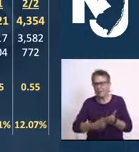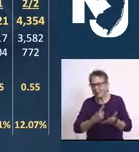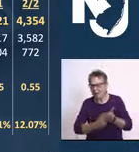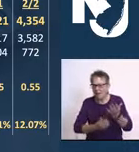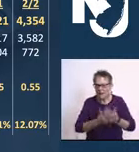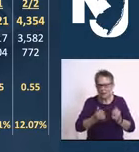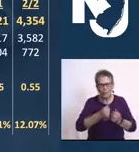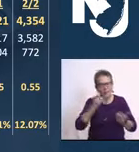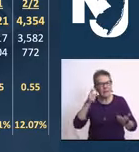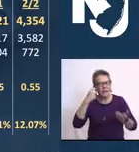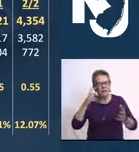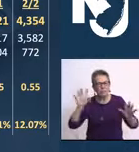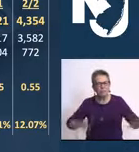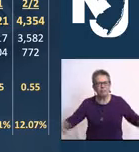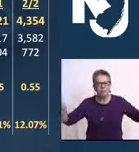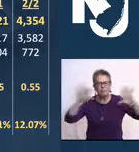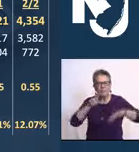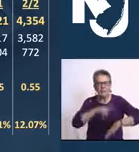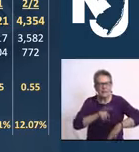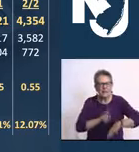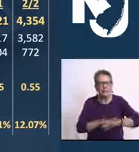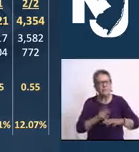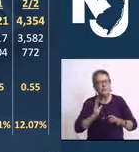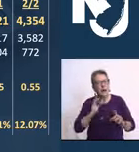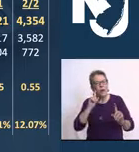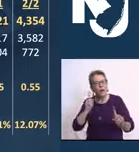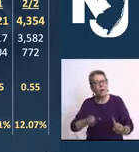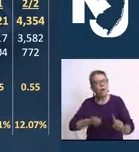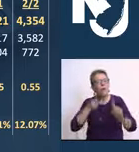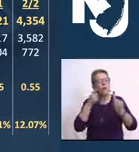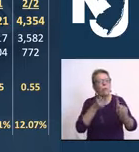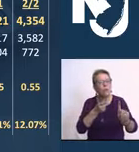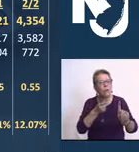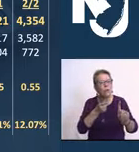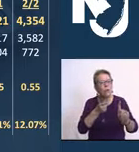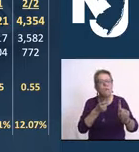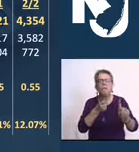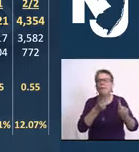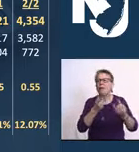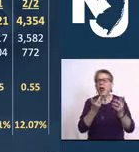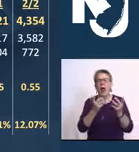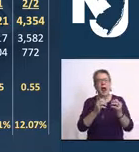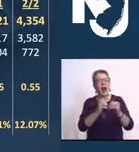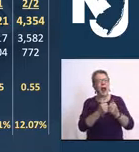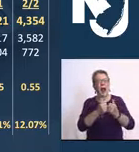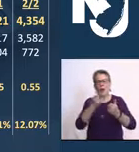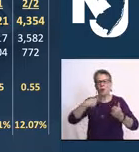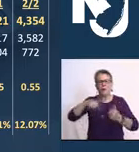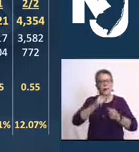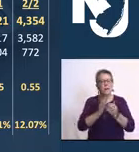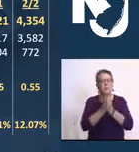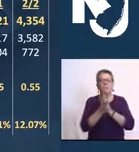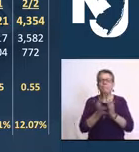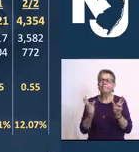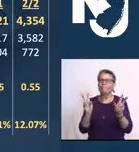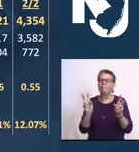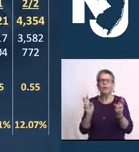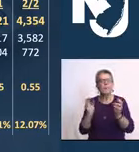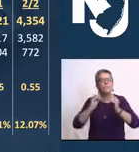this thing in as normal a fashion as possible. But that sort of is the